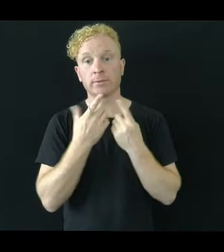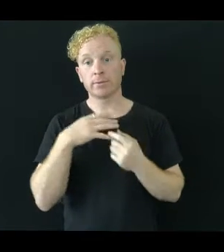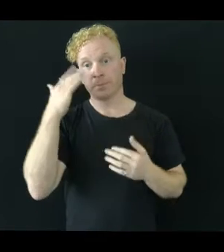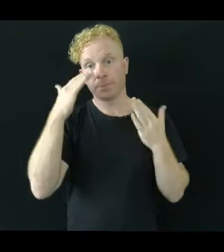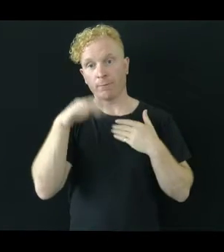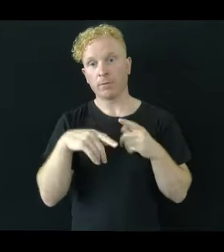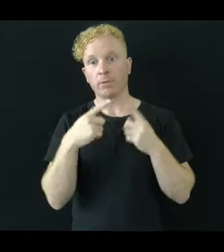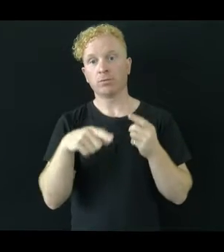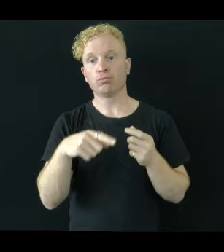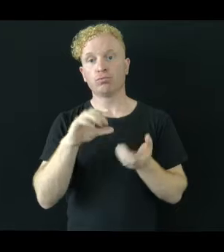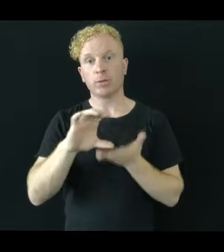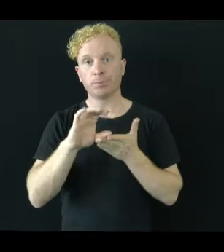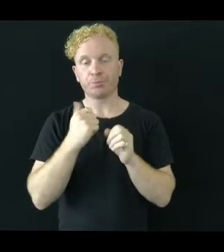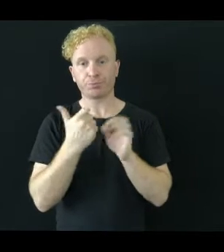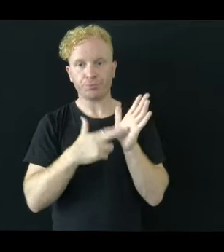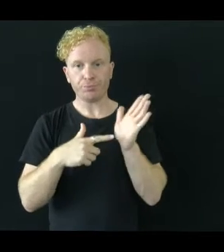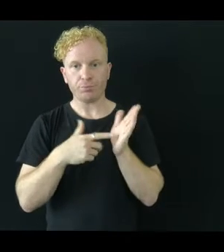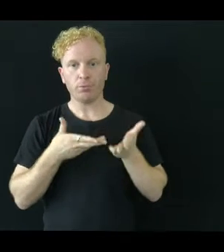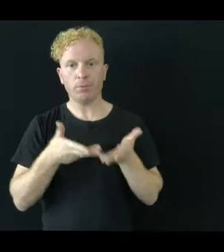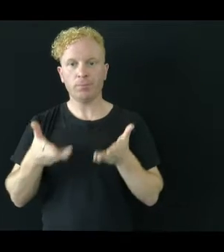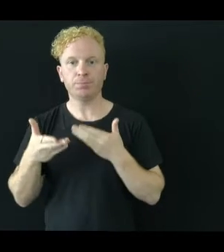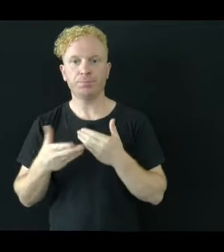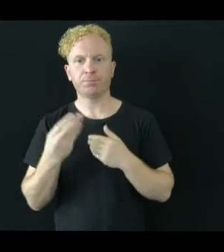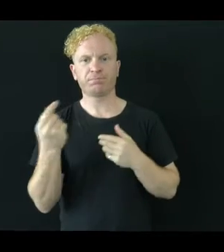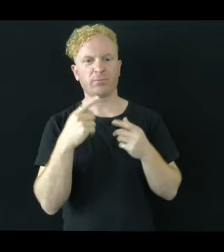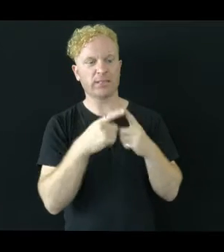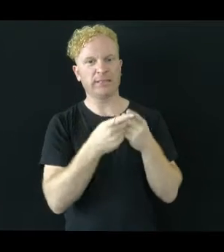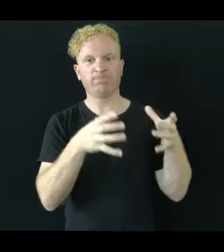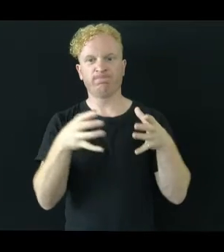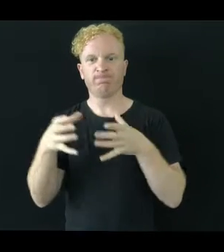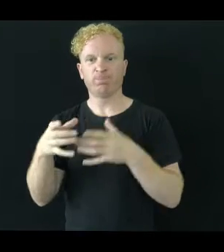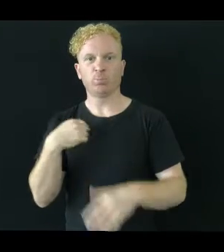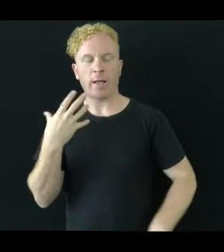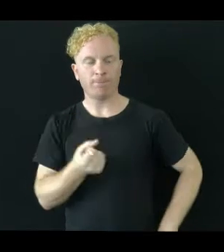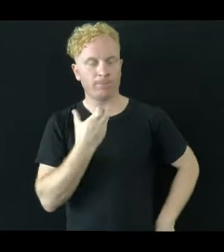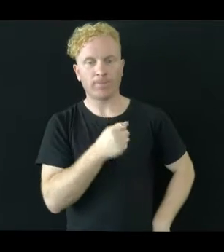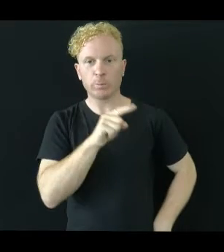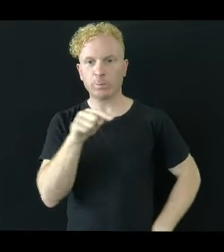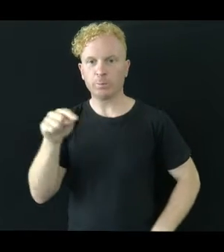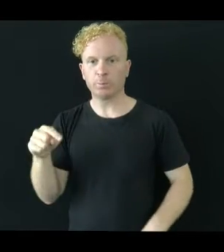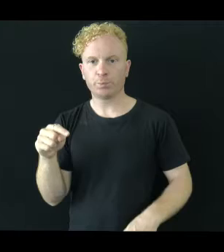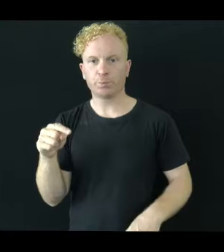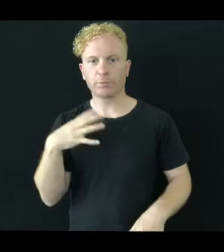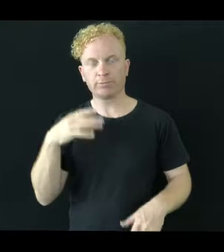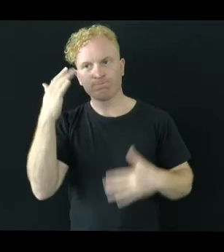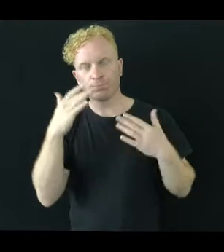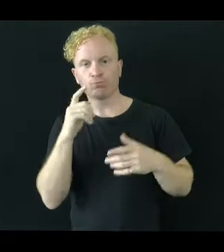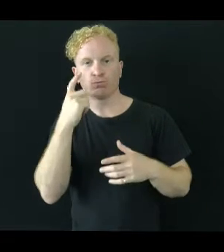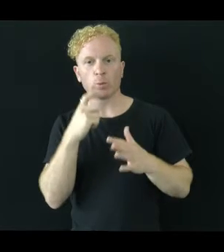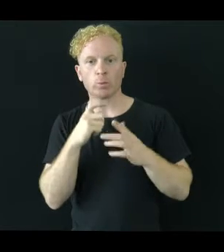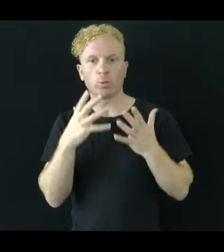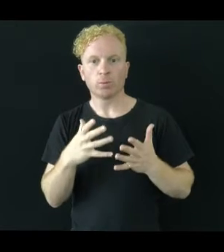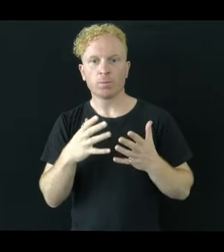I still need to think about, in terms of this grant, what other objectives might we have? We're trying to do a